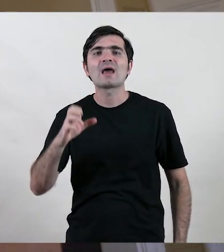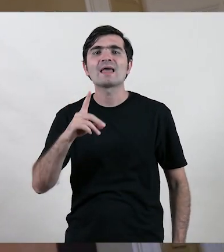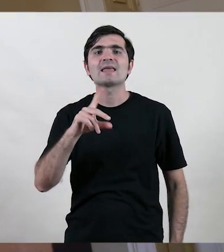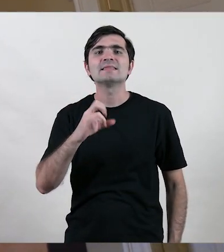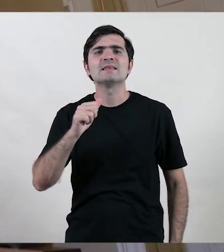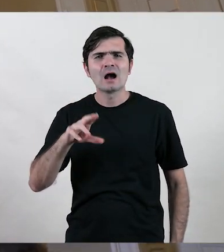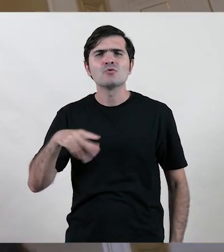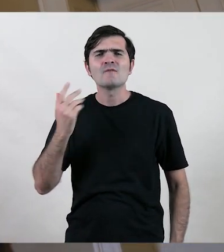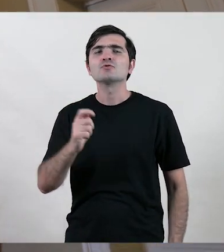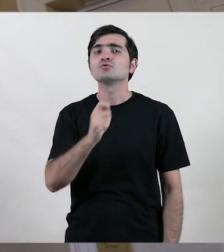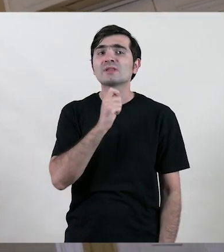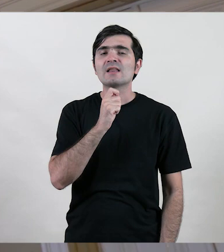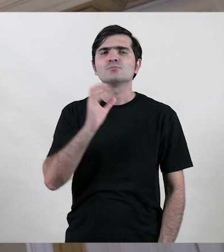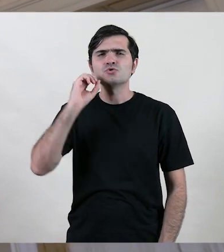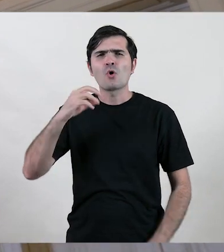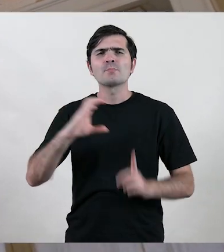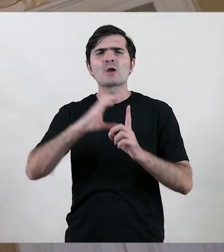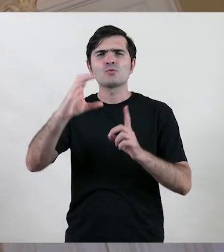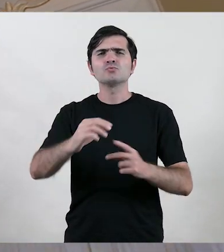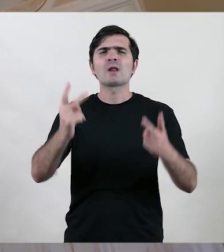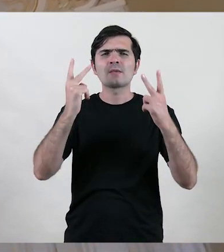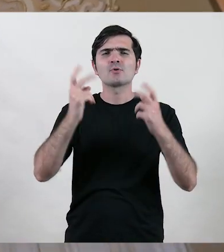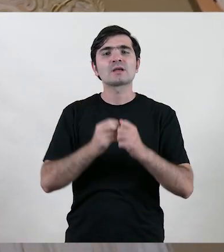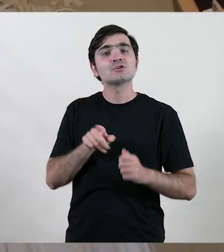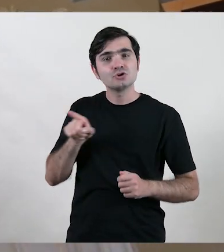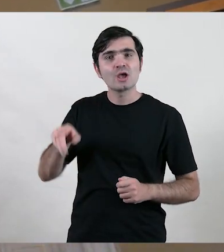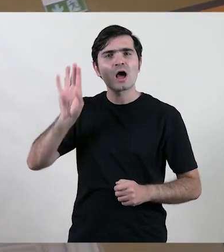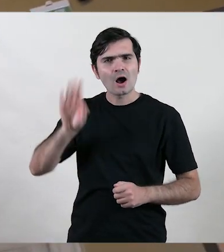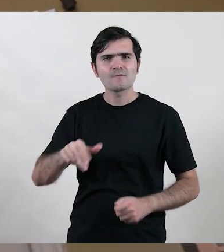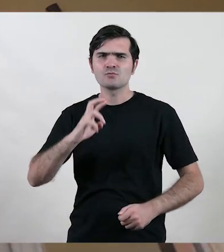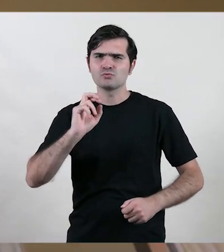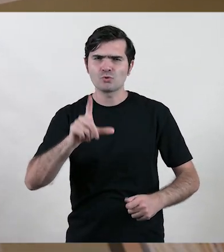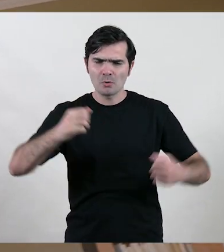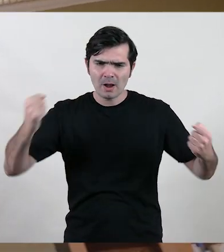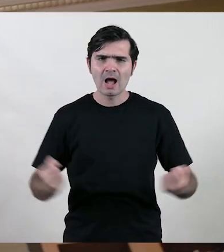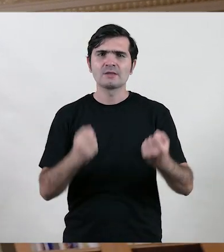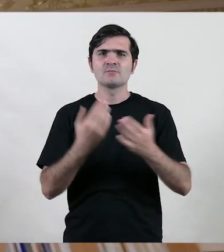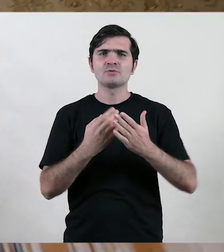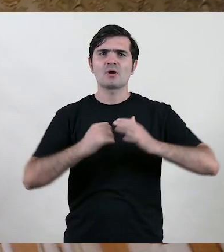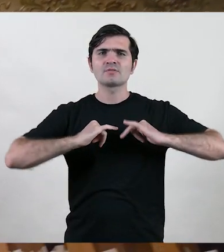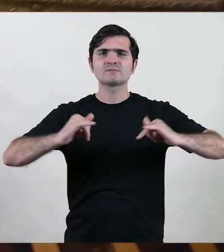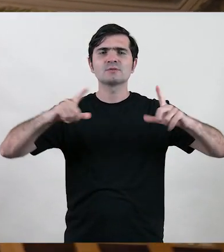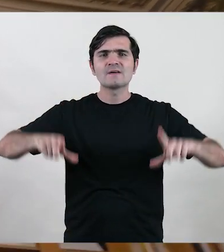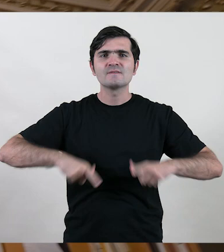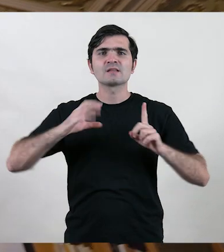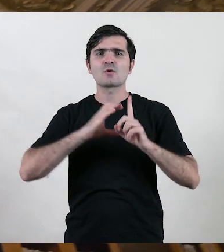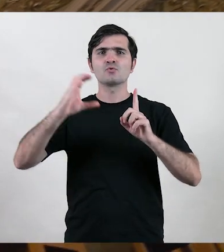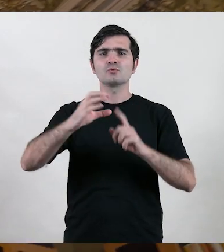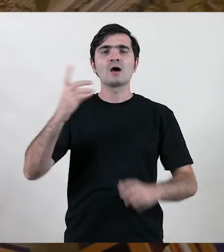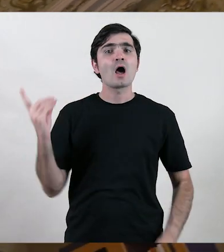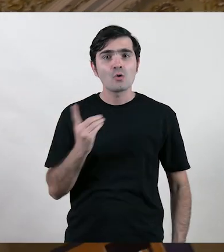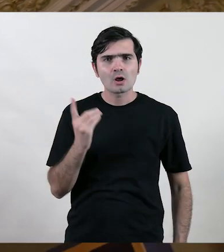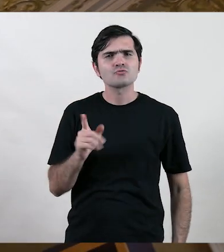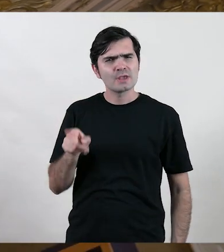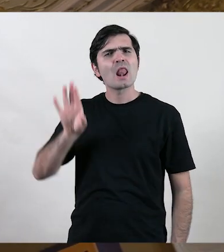and influential cultural figure. He played an active role in the city's cultural life and was one of the founders of